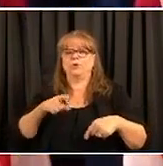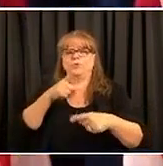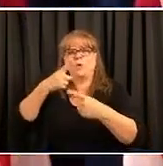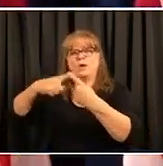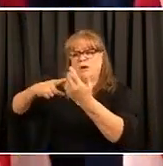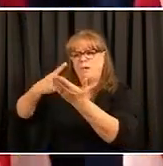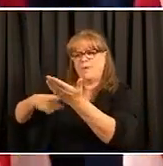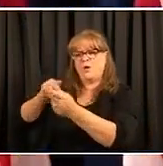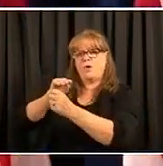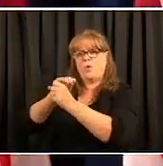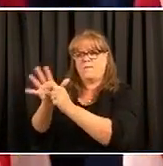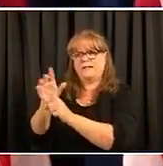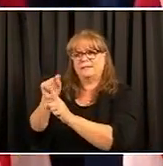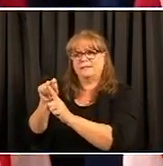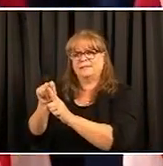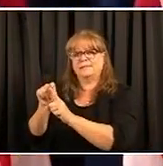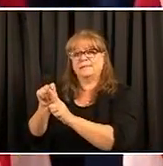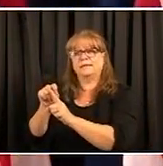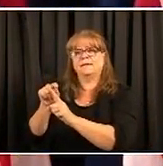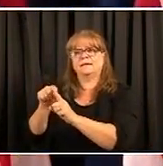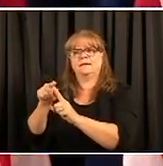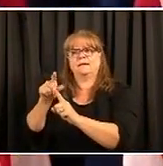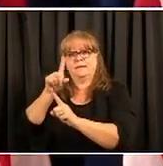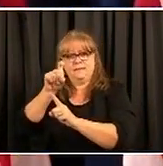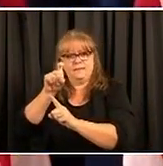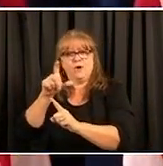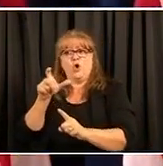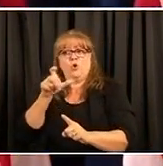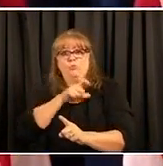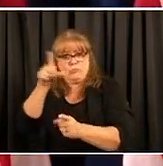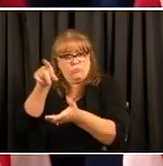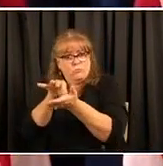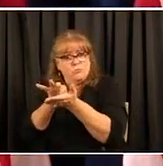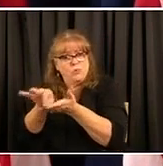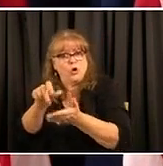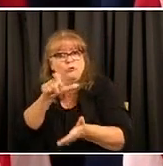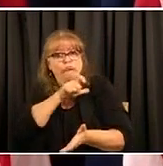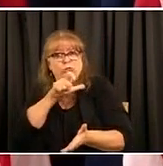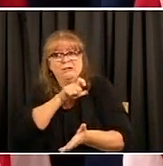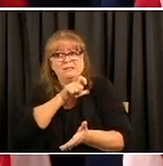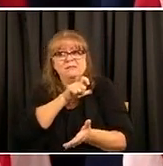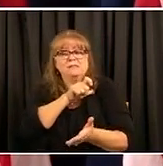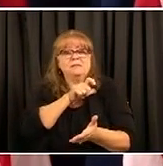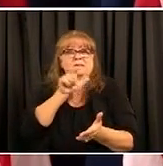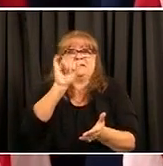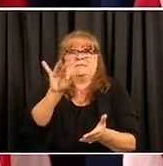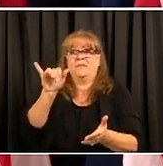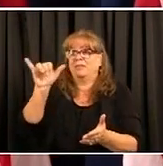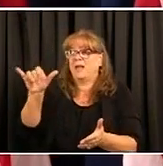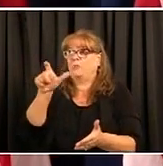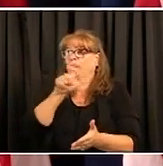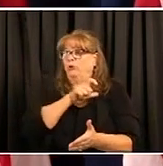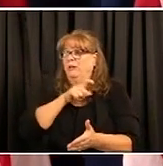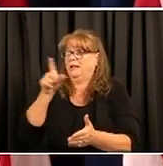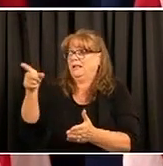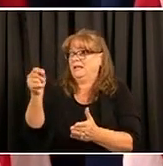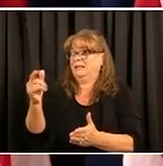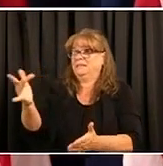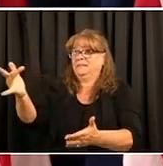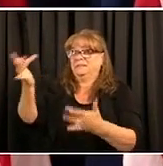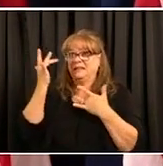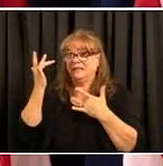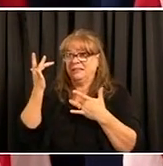police databases, being updated to show if a person is tested positive for COVID-19 when they run ID checks? There